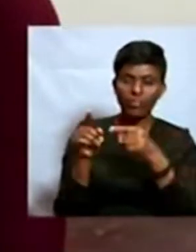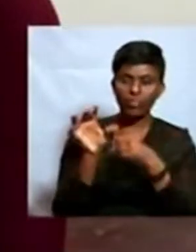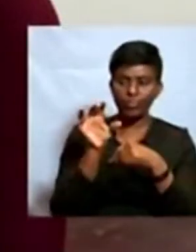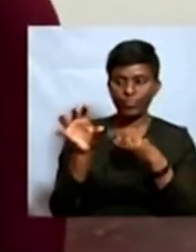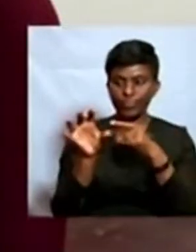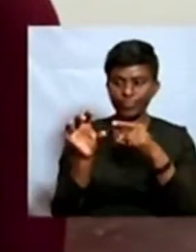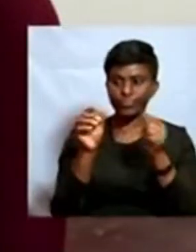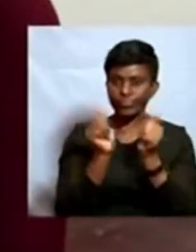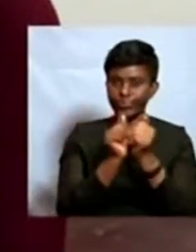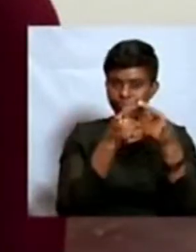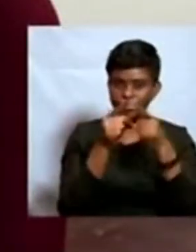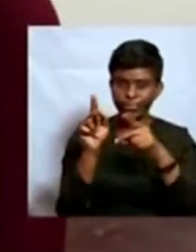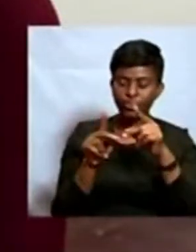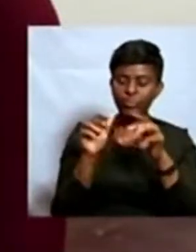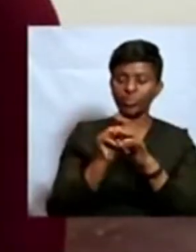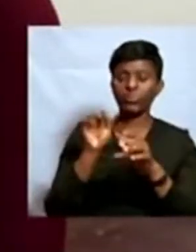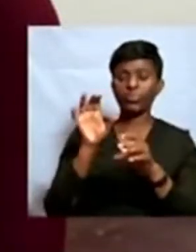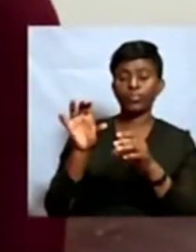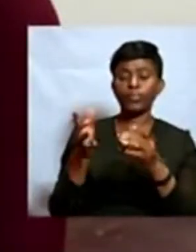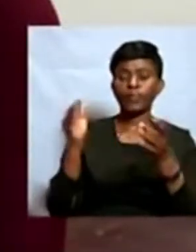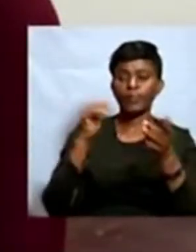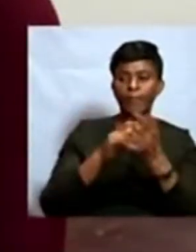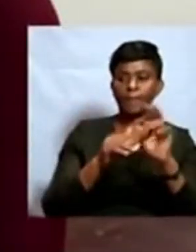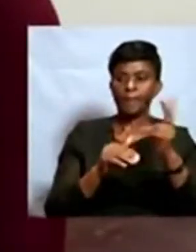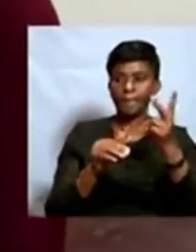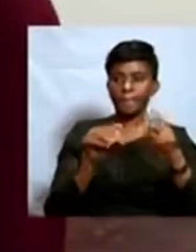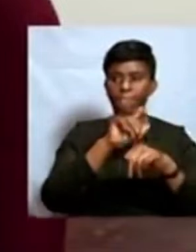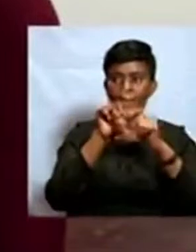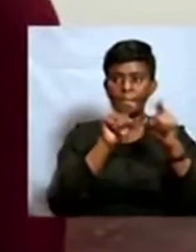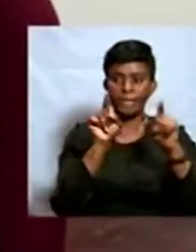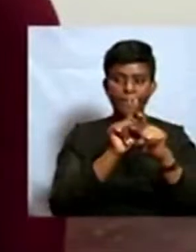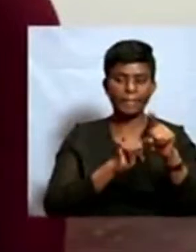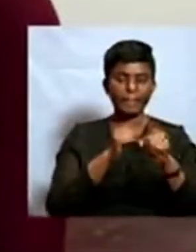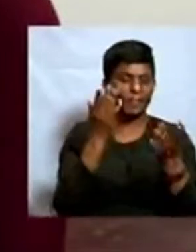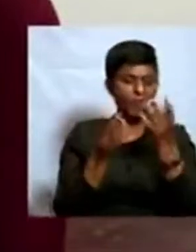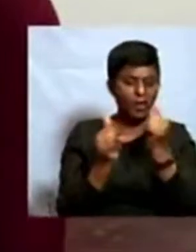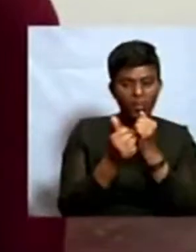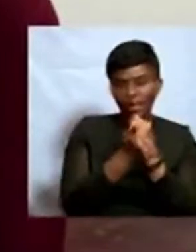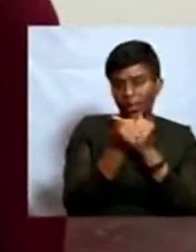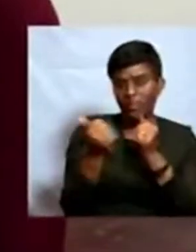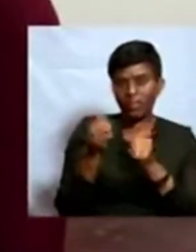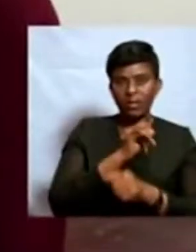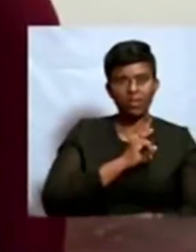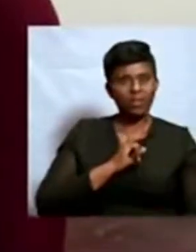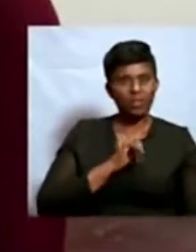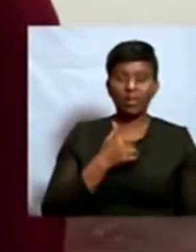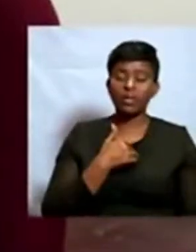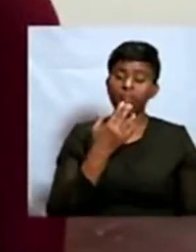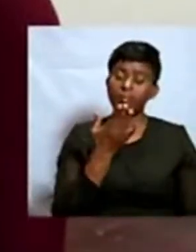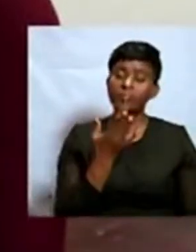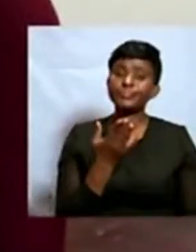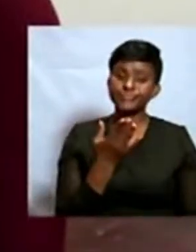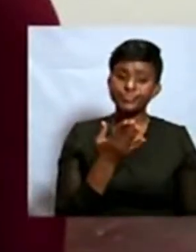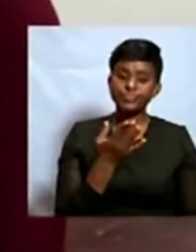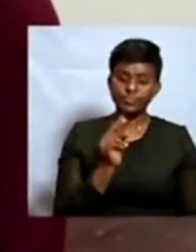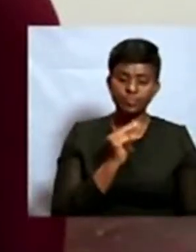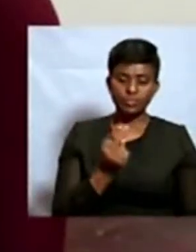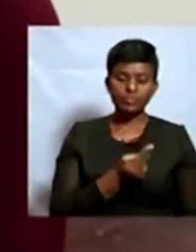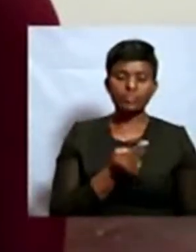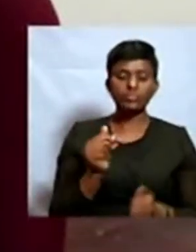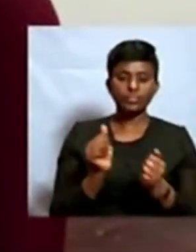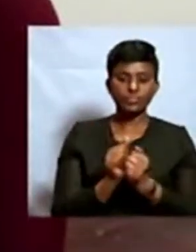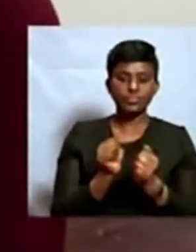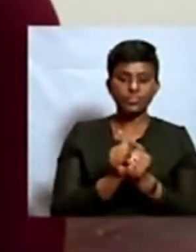the sector. And then the second question, looking at comparing with other industries, interactions with